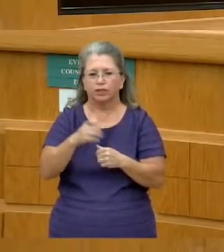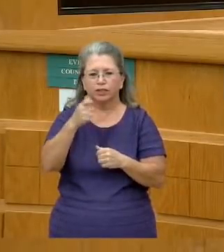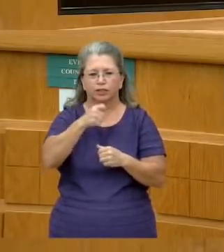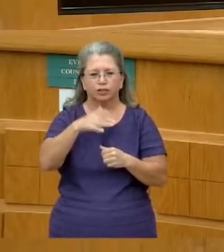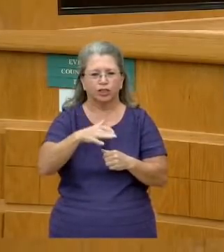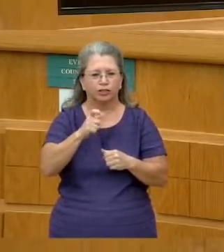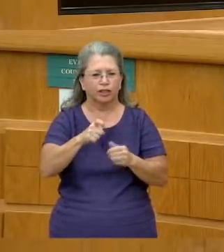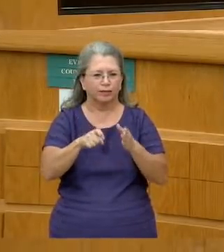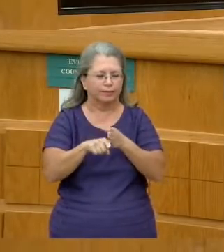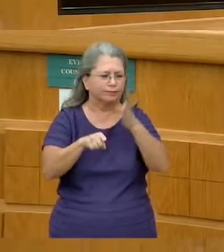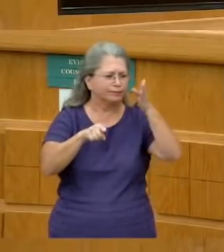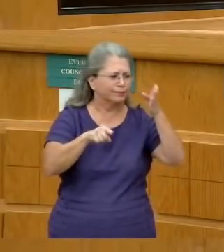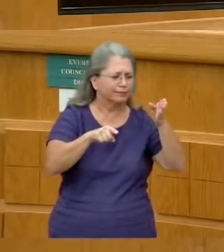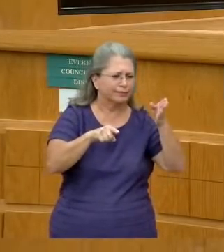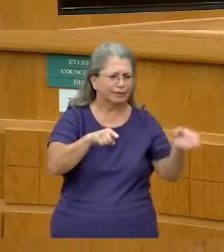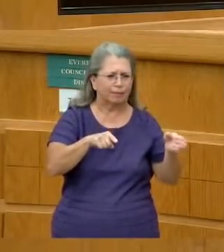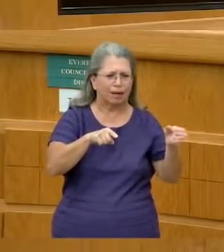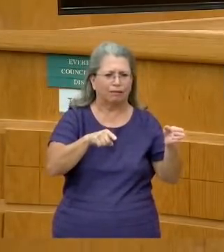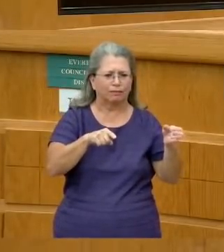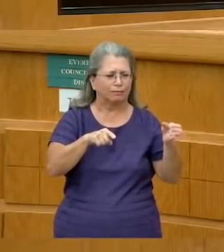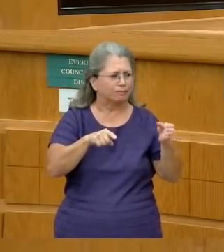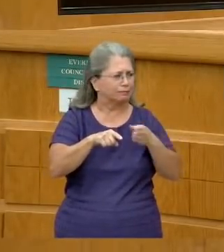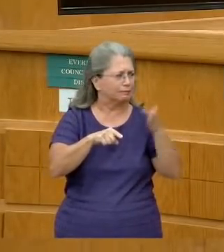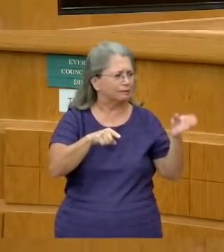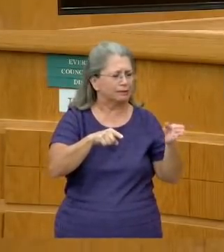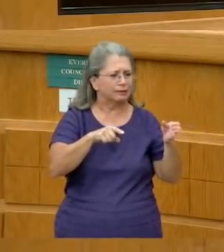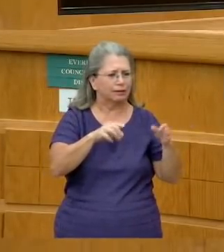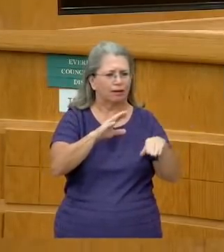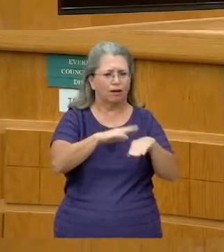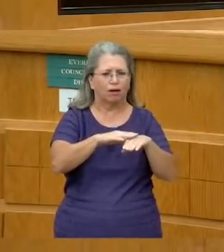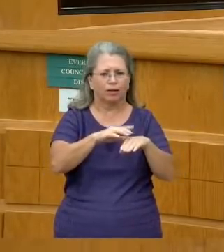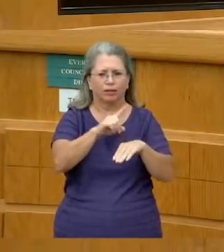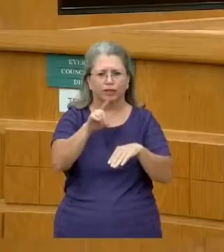out of this environment doing his Zoom, so.